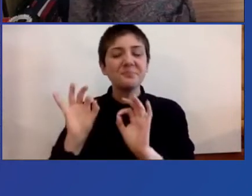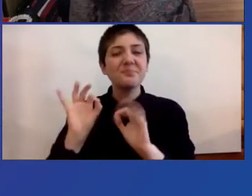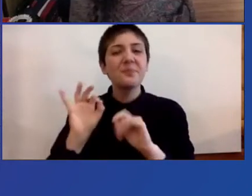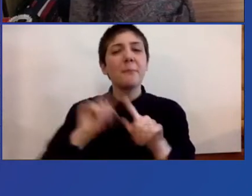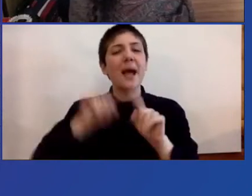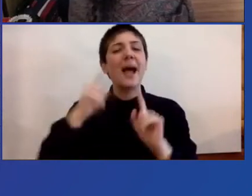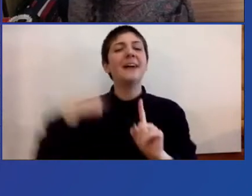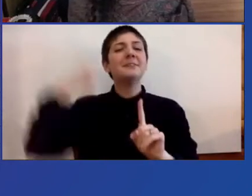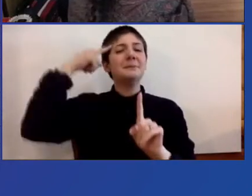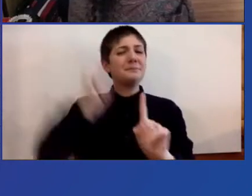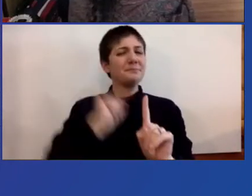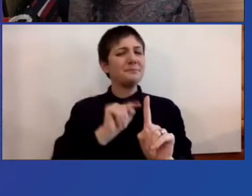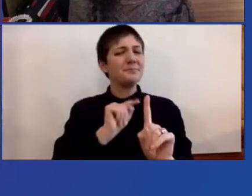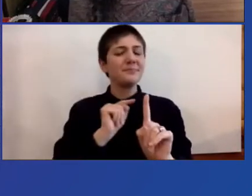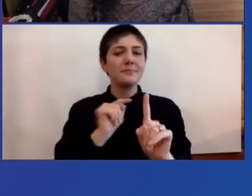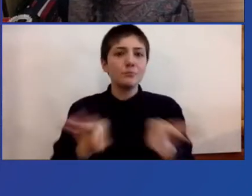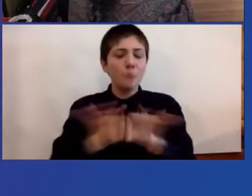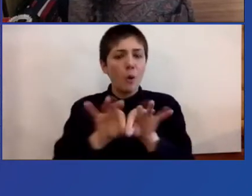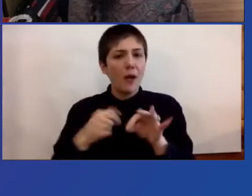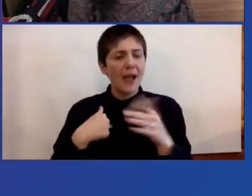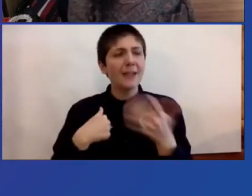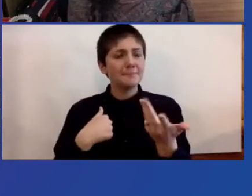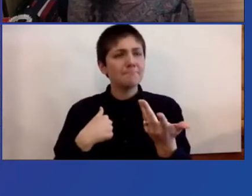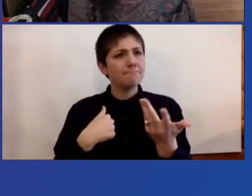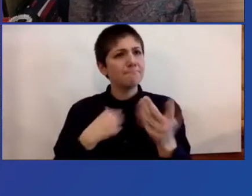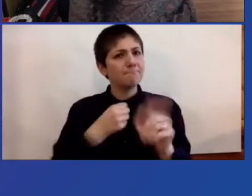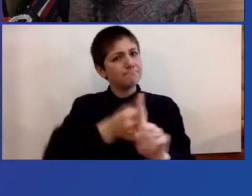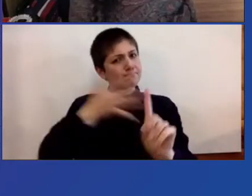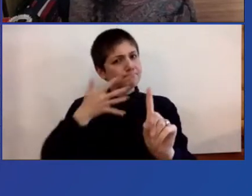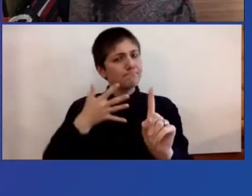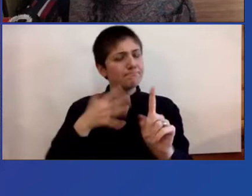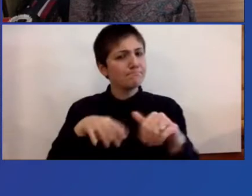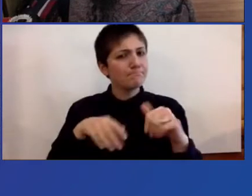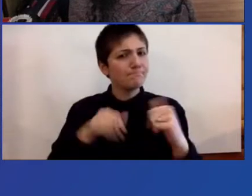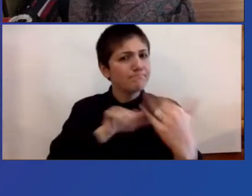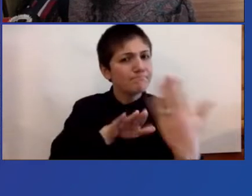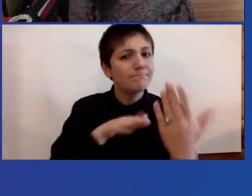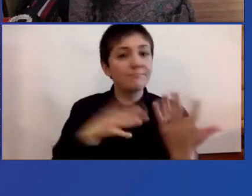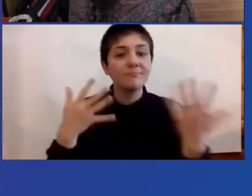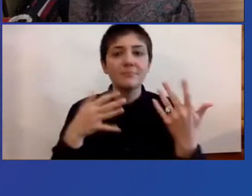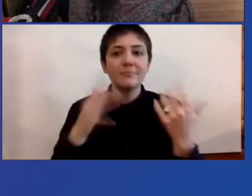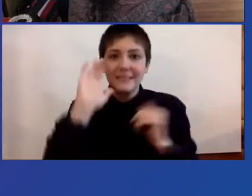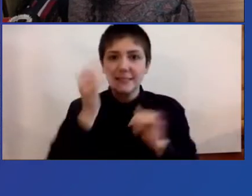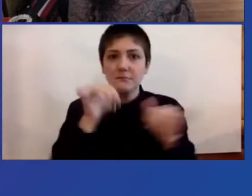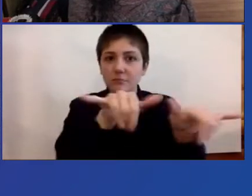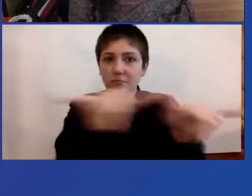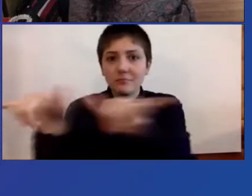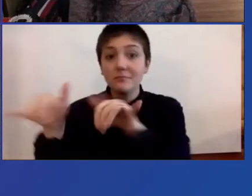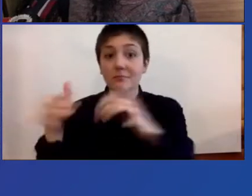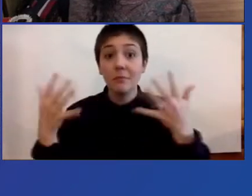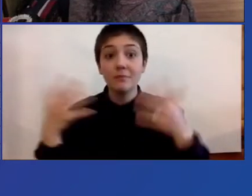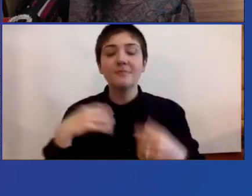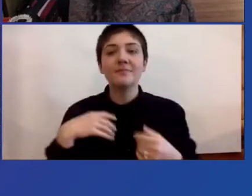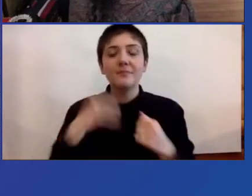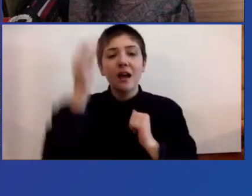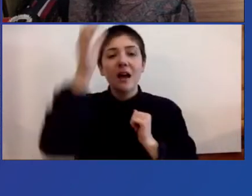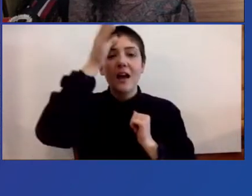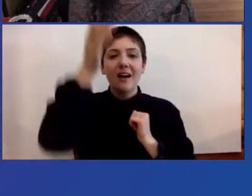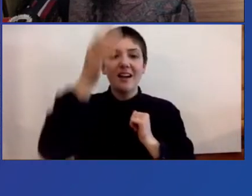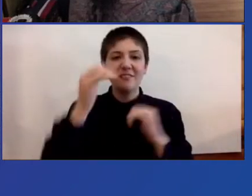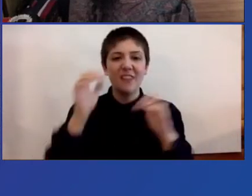that runs continuous, throughout all of our panelists is this idea of